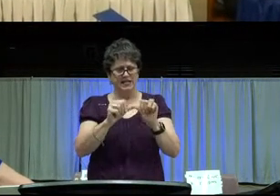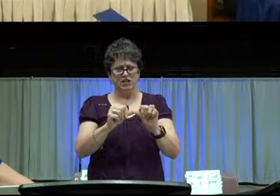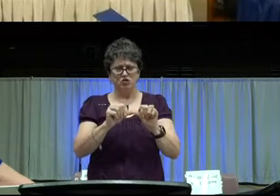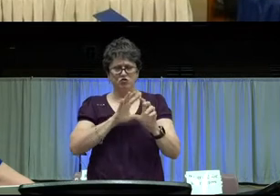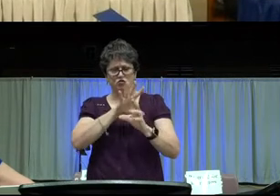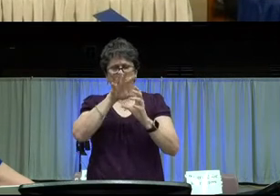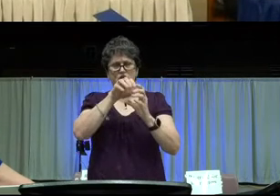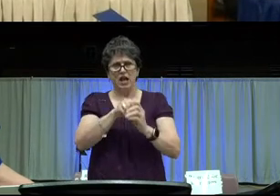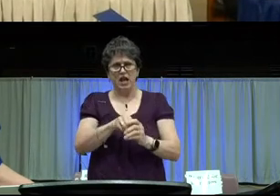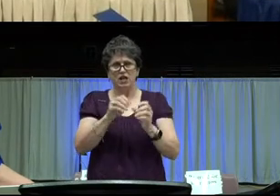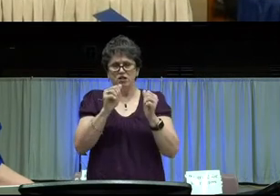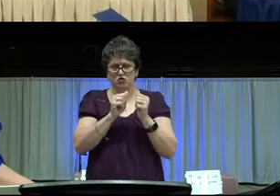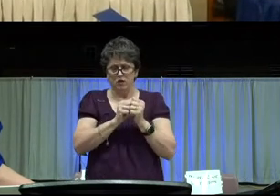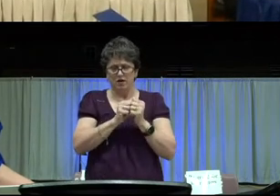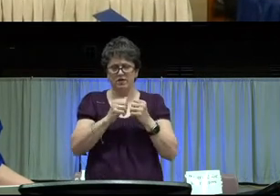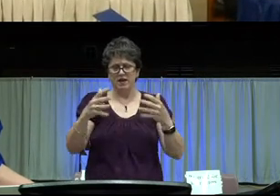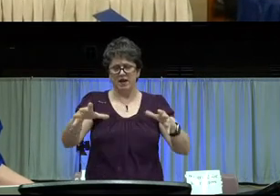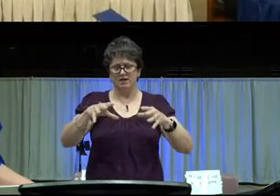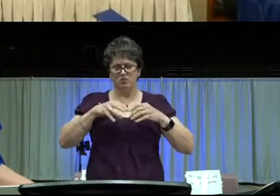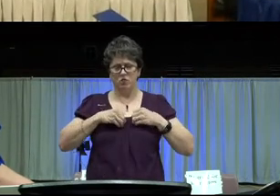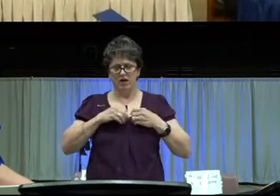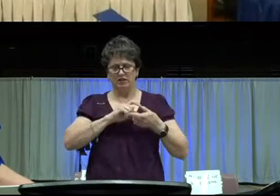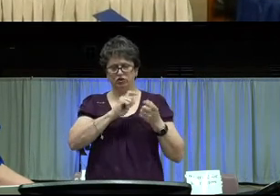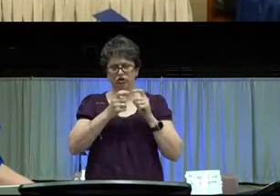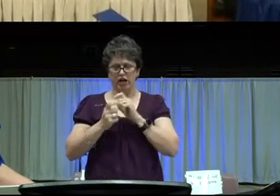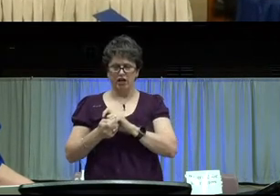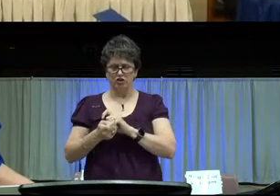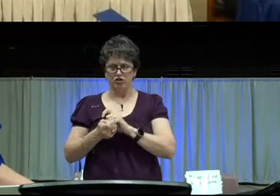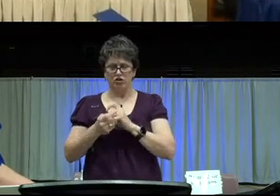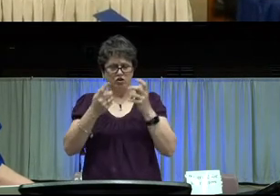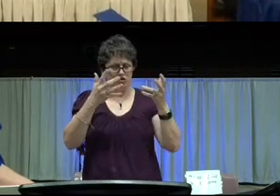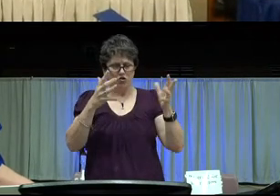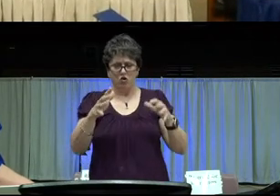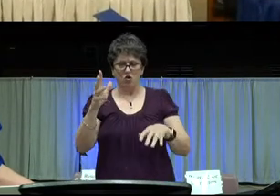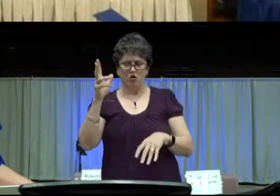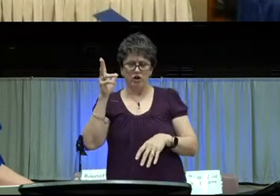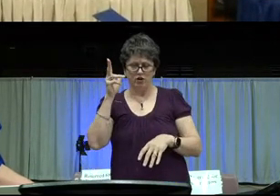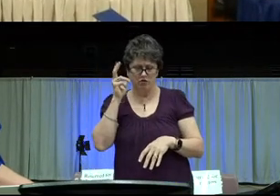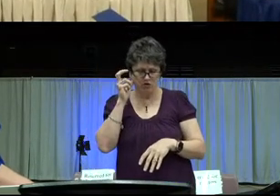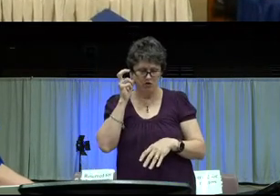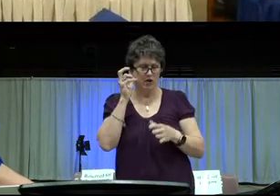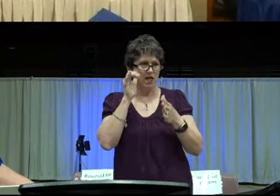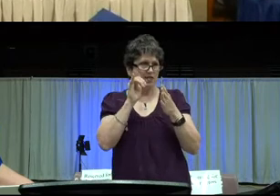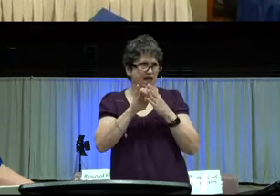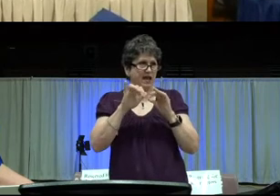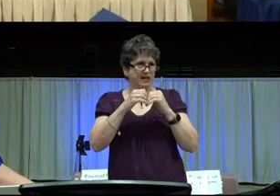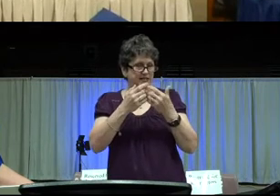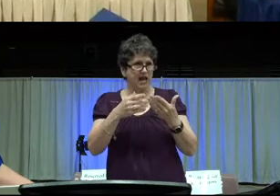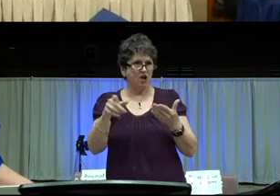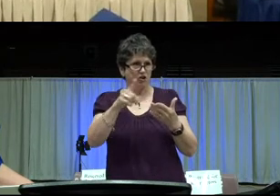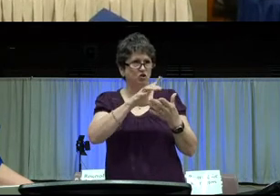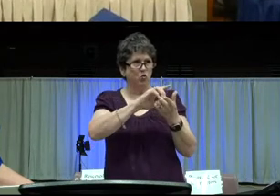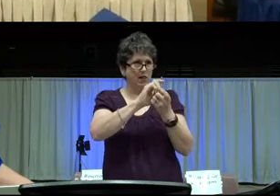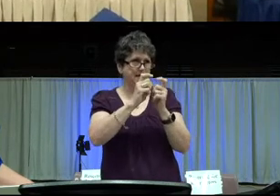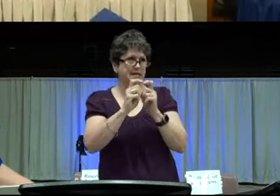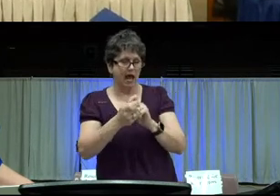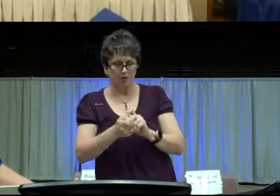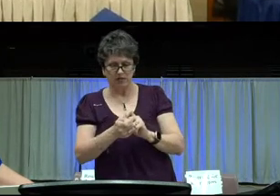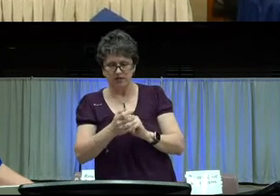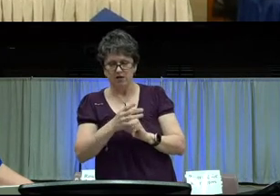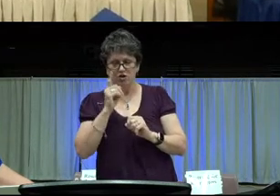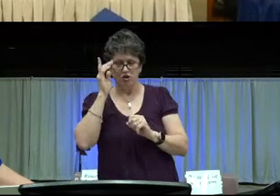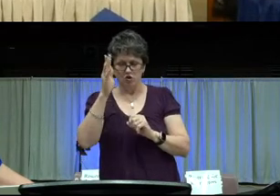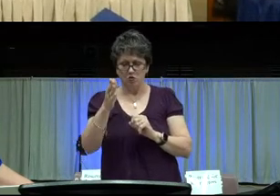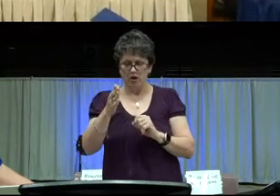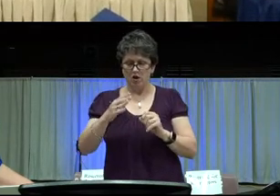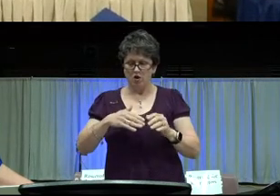Continue to engage with and embrace change. You already heard that's how you will adapt,